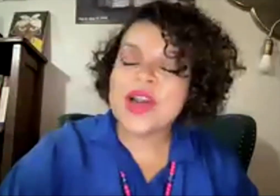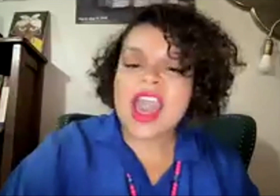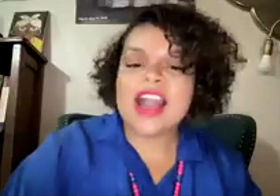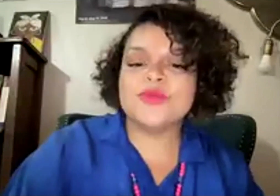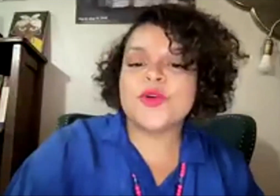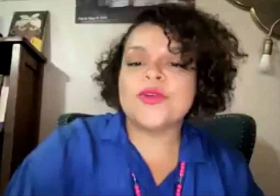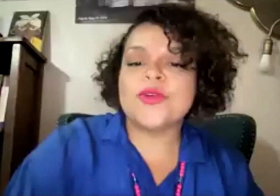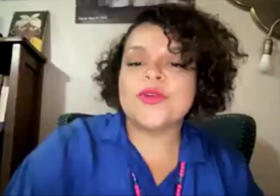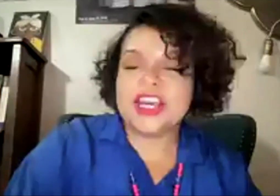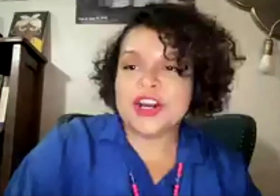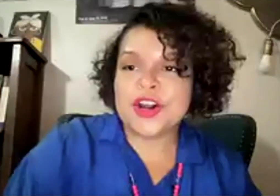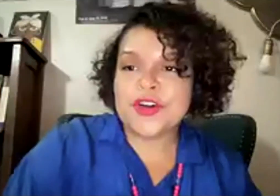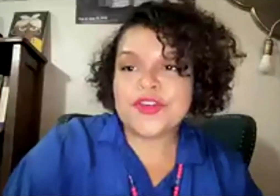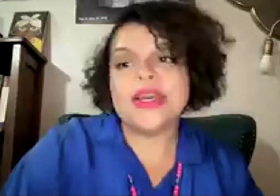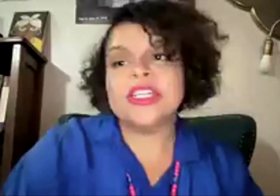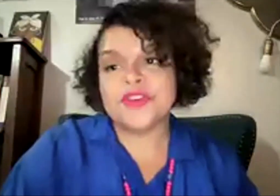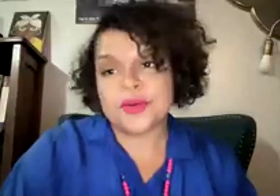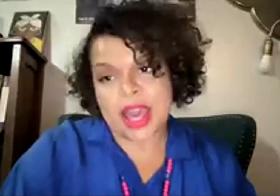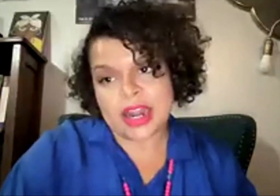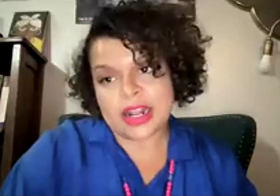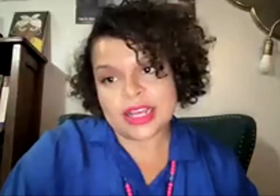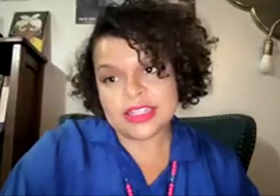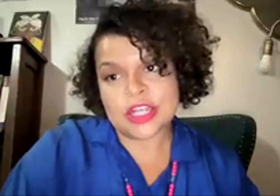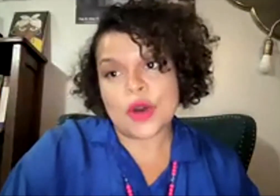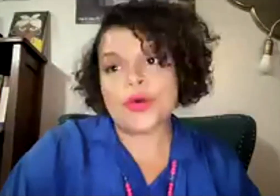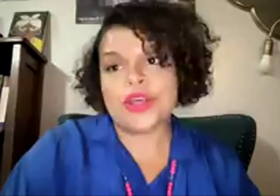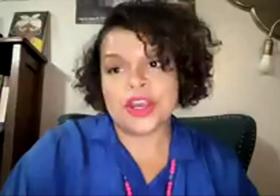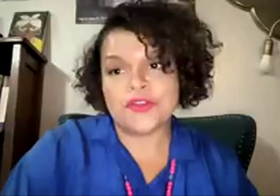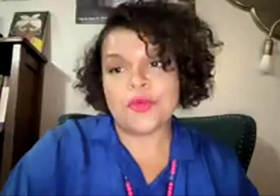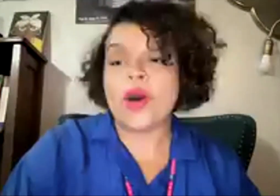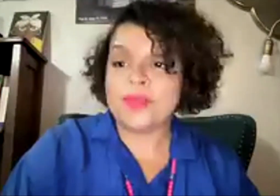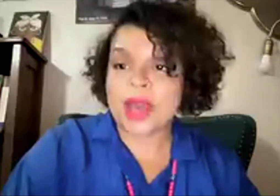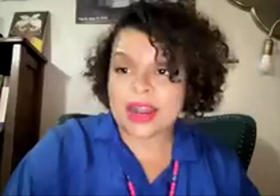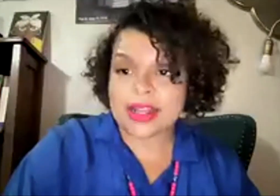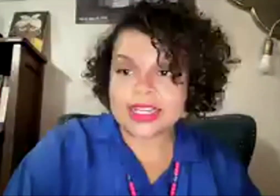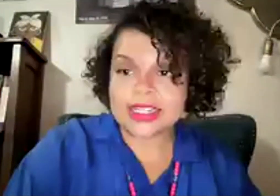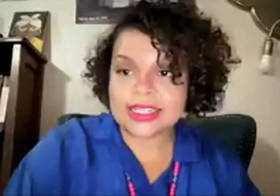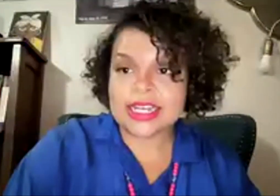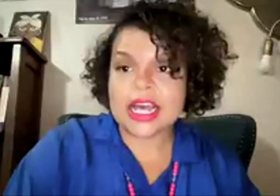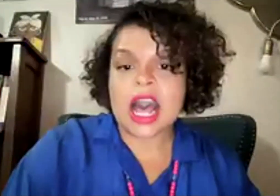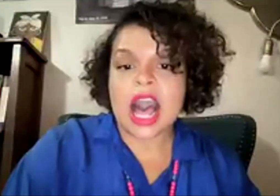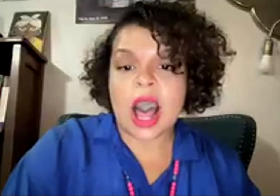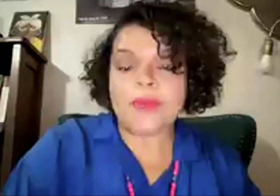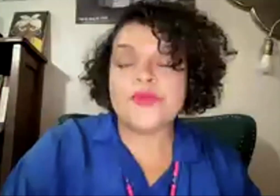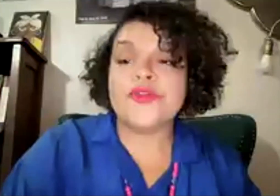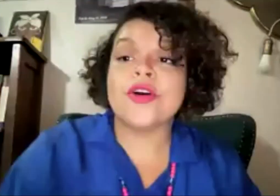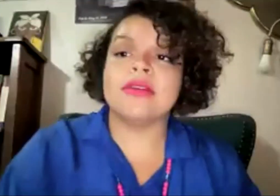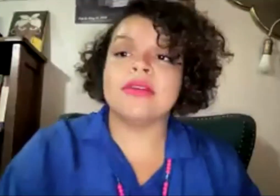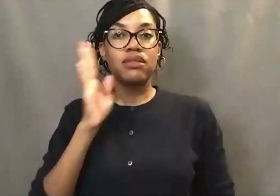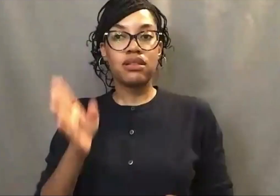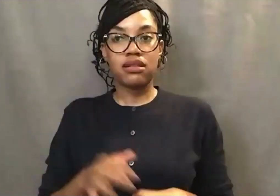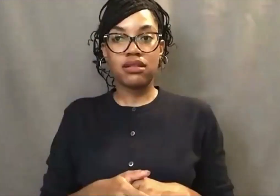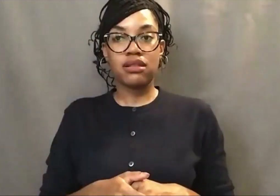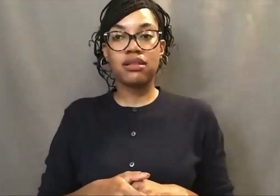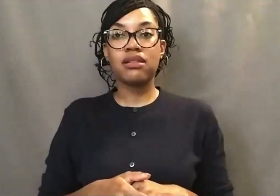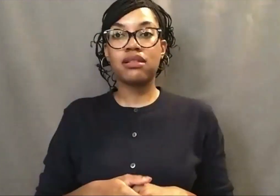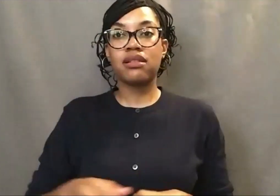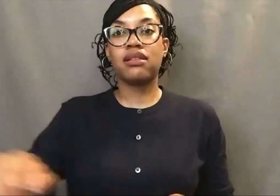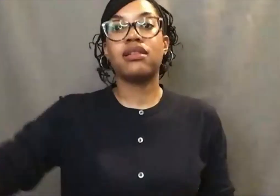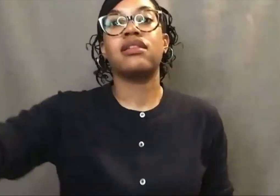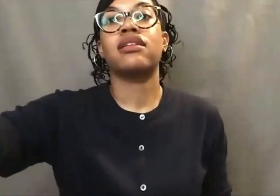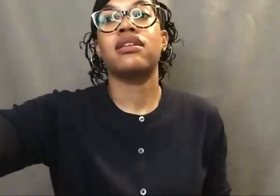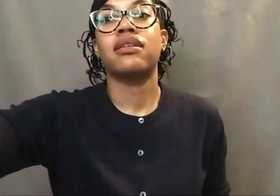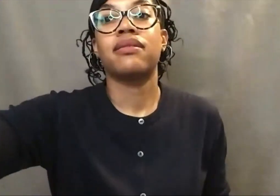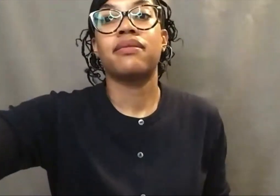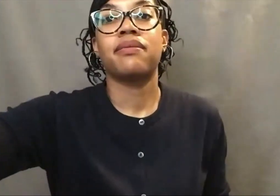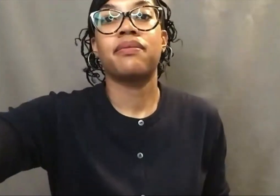do is we're going to hear from each of our panelists. So we'll hear from one panelist for about 7 minutes, and they'll share